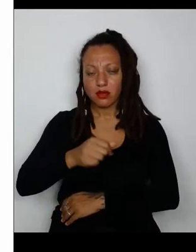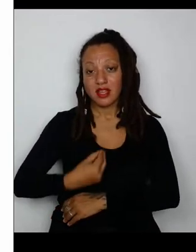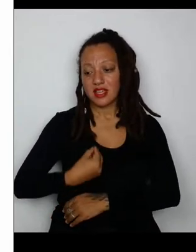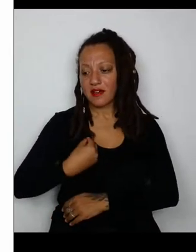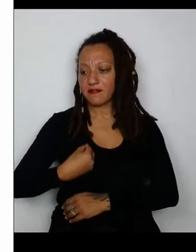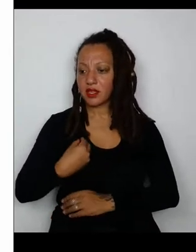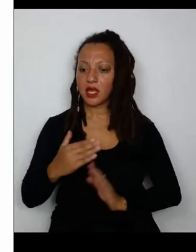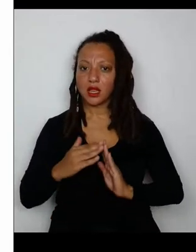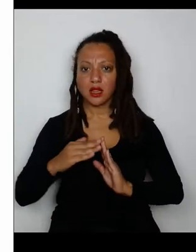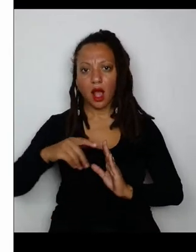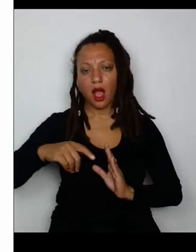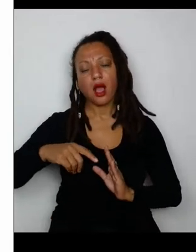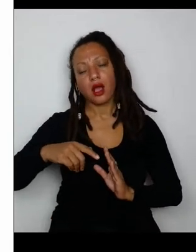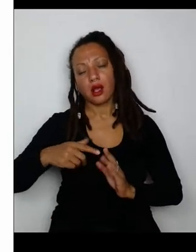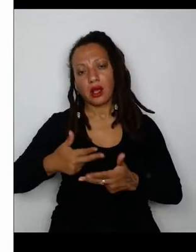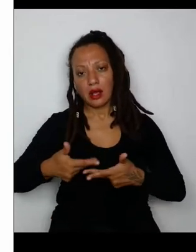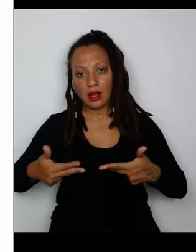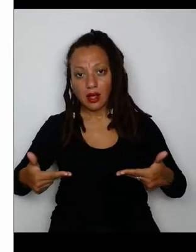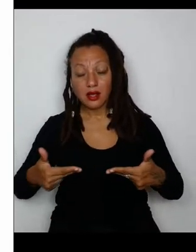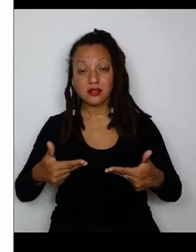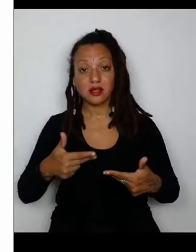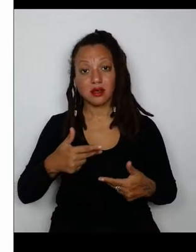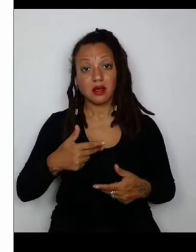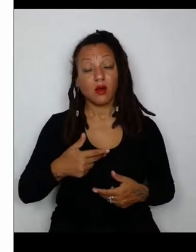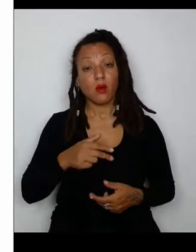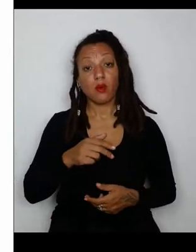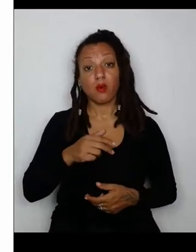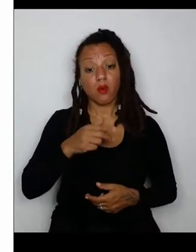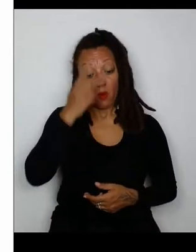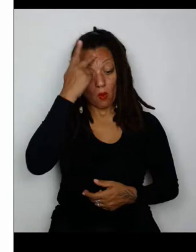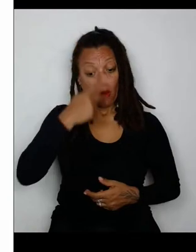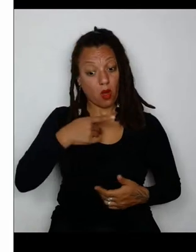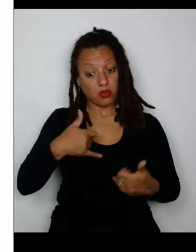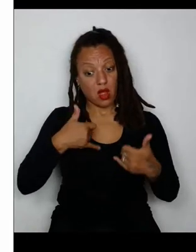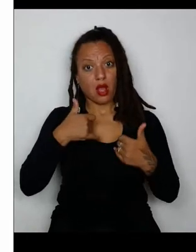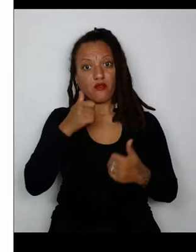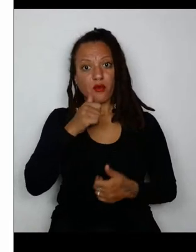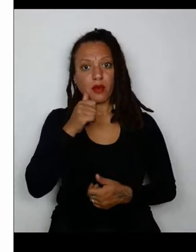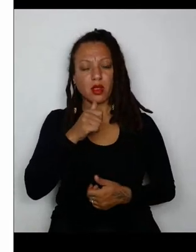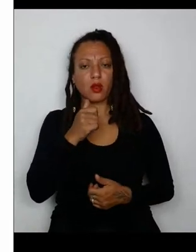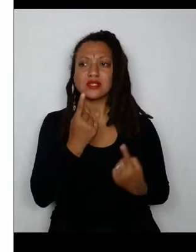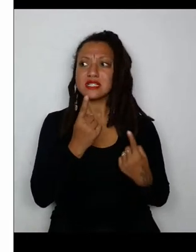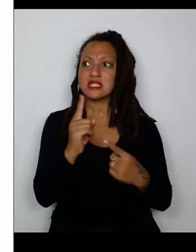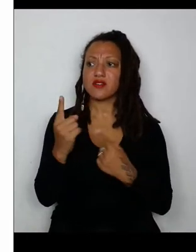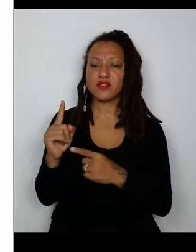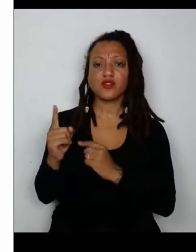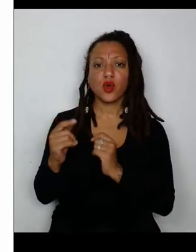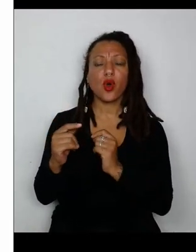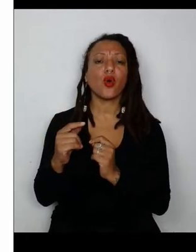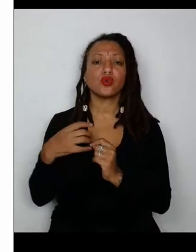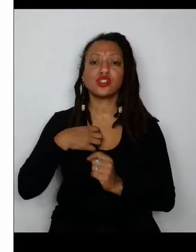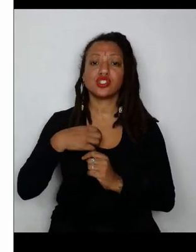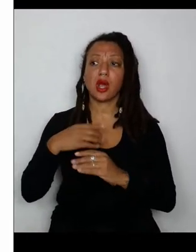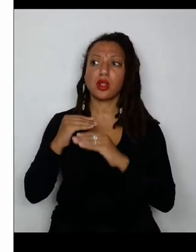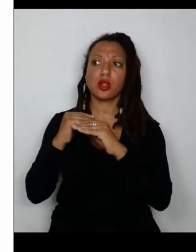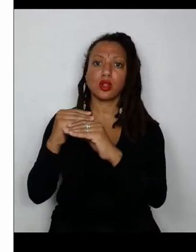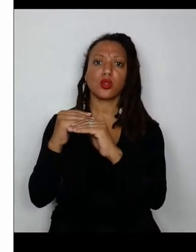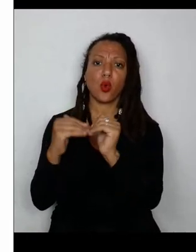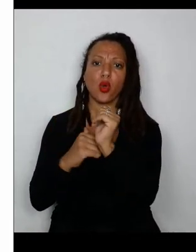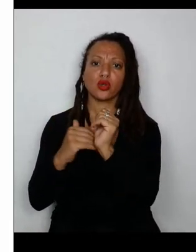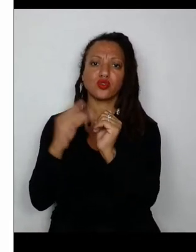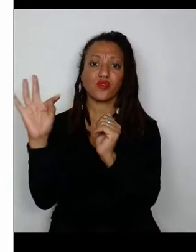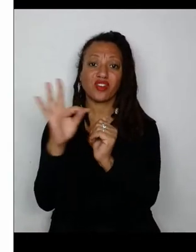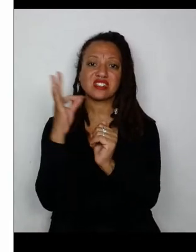challenged 19th century french codes of literary masculinity and la denier mode has been